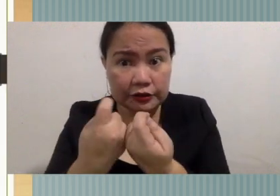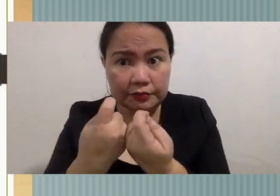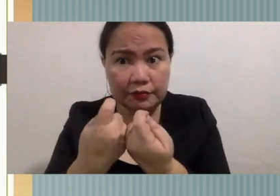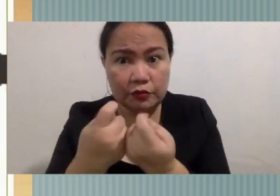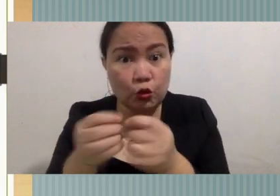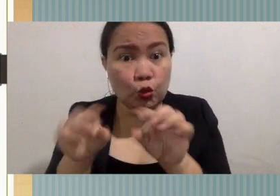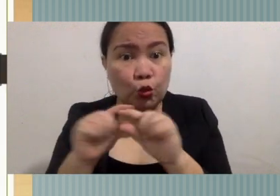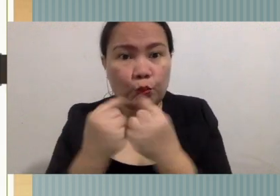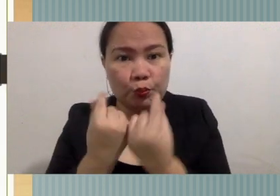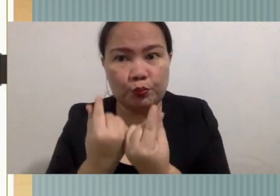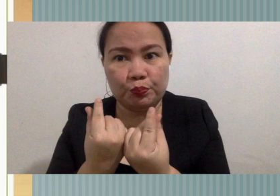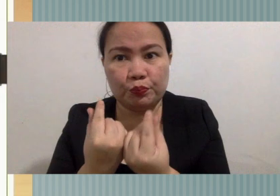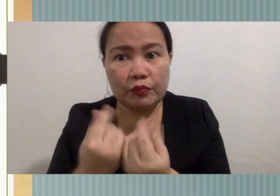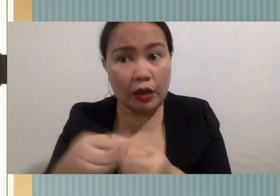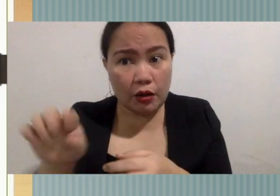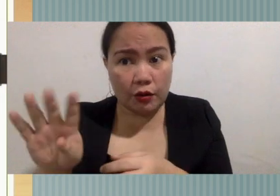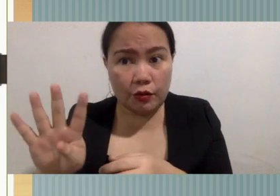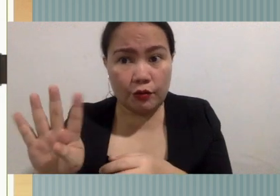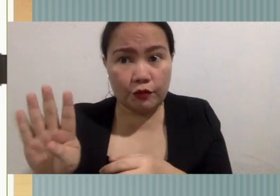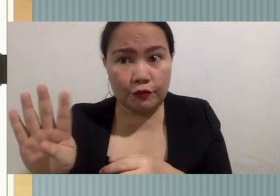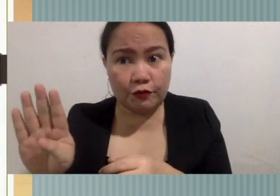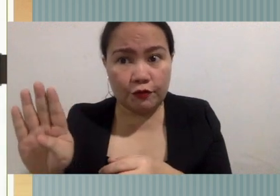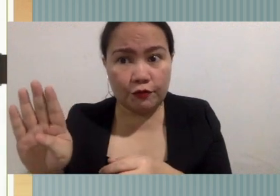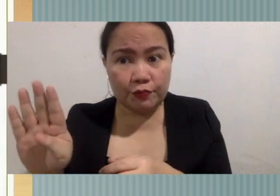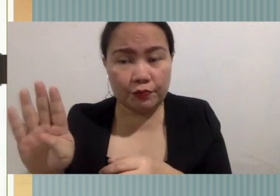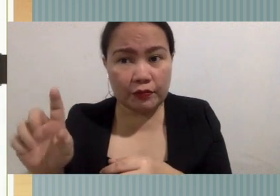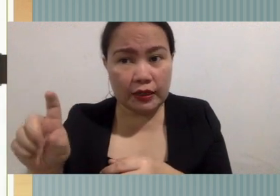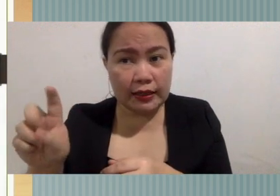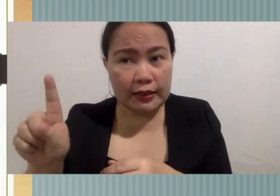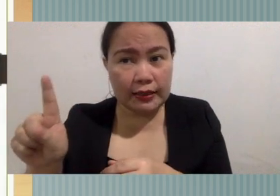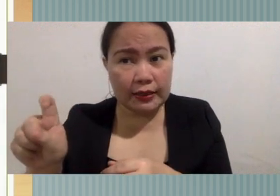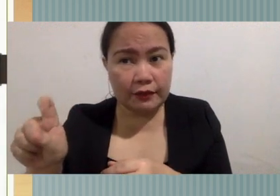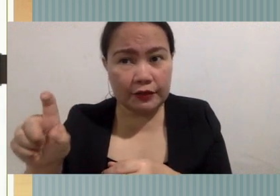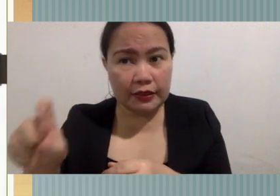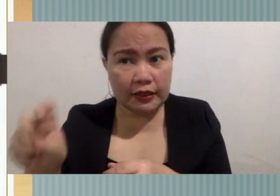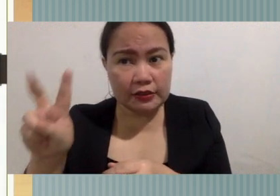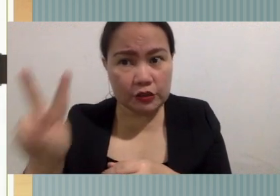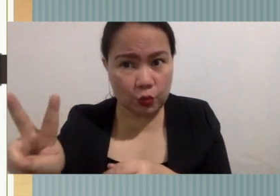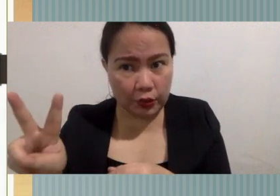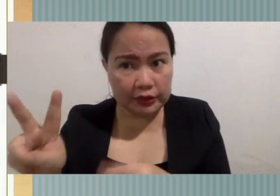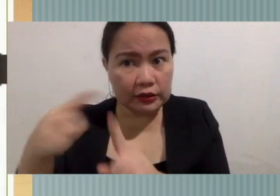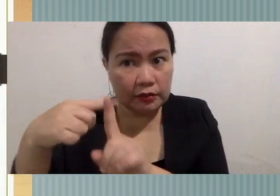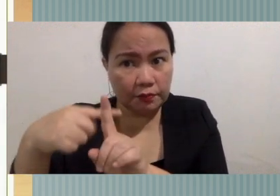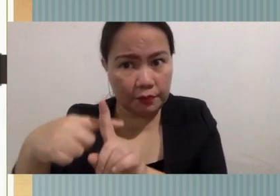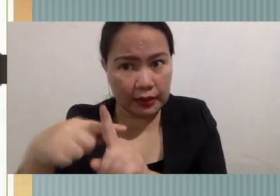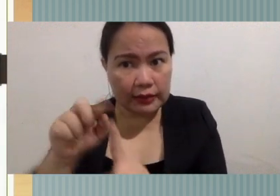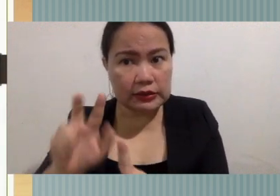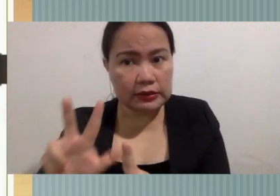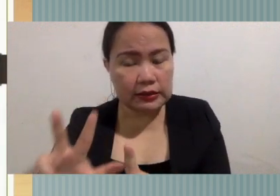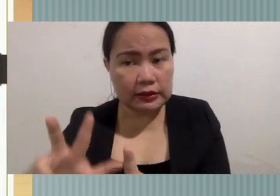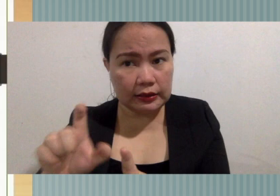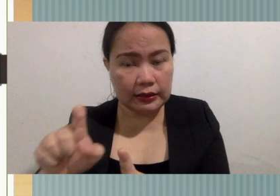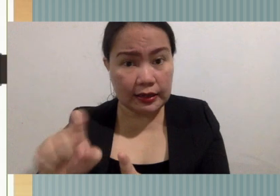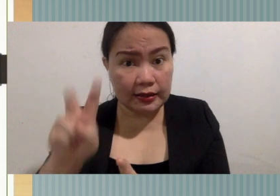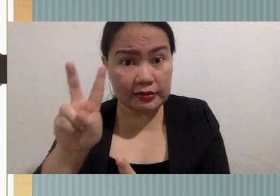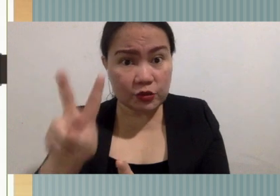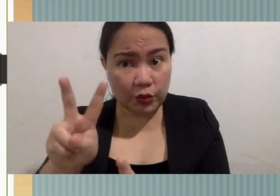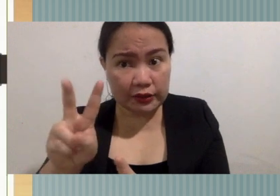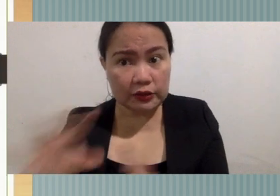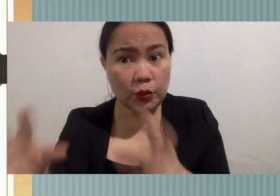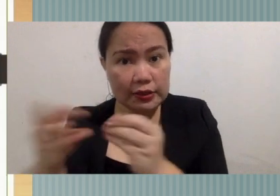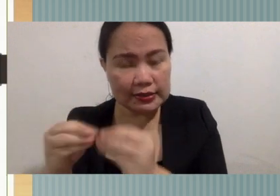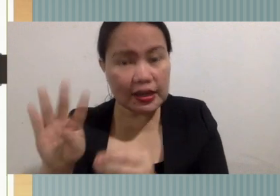terms. So, yung 14x squared ay galing yan dito, kay 11x squared